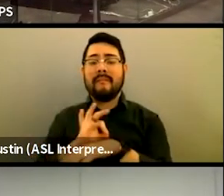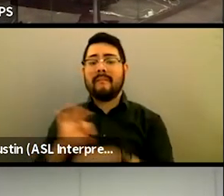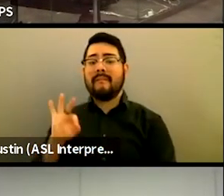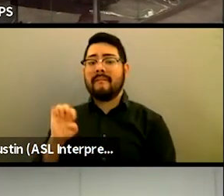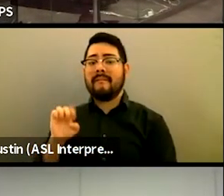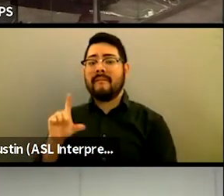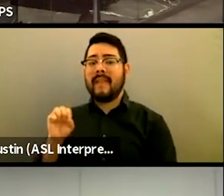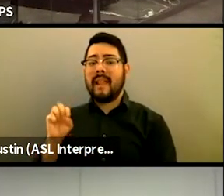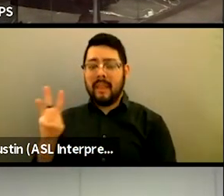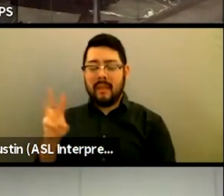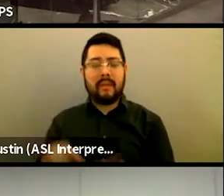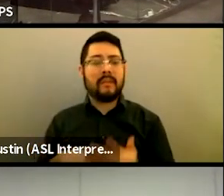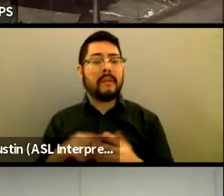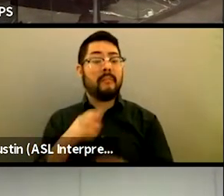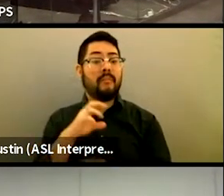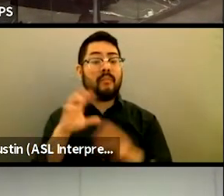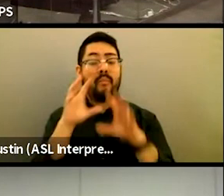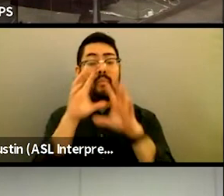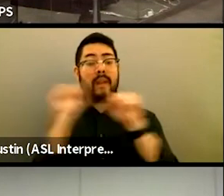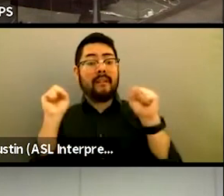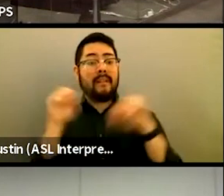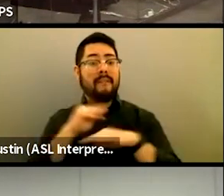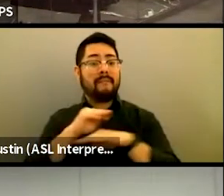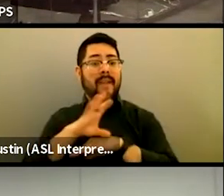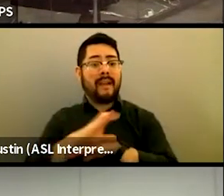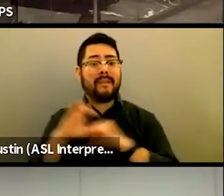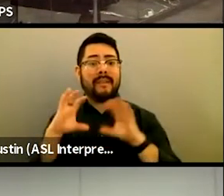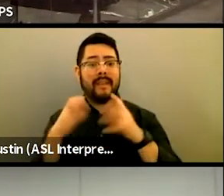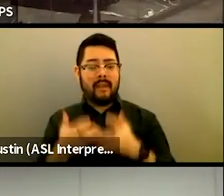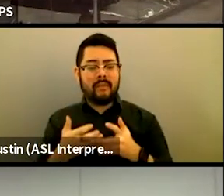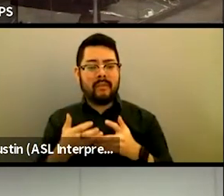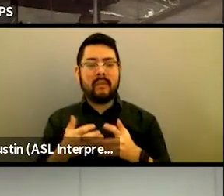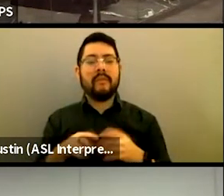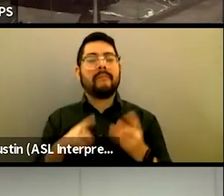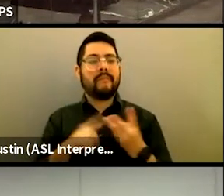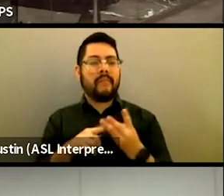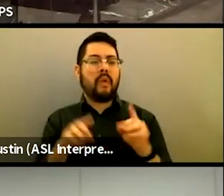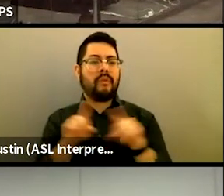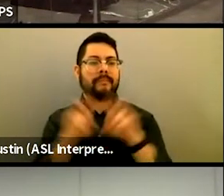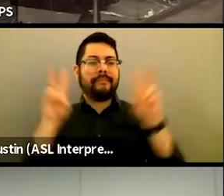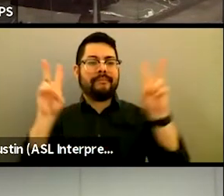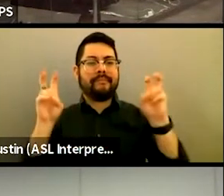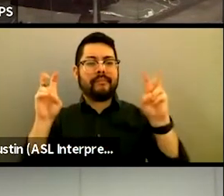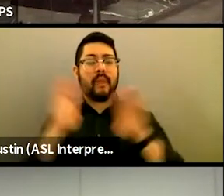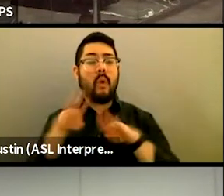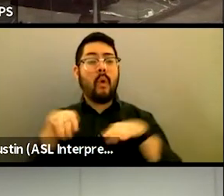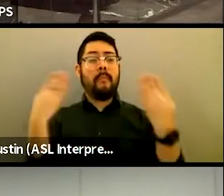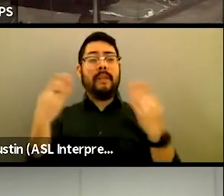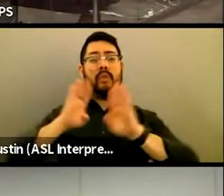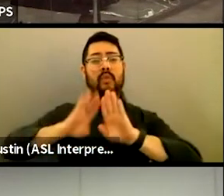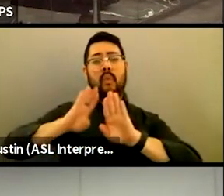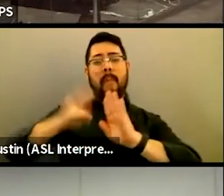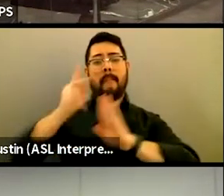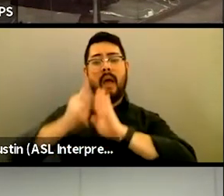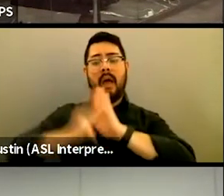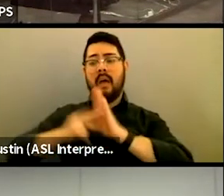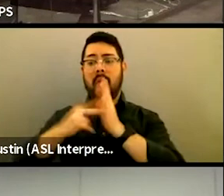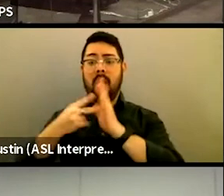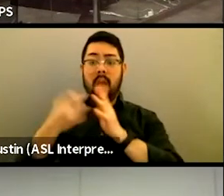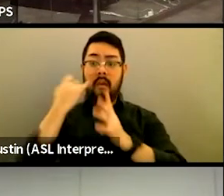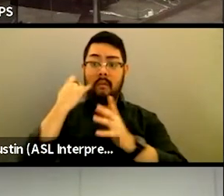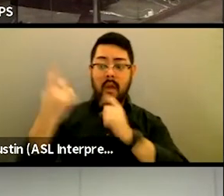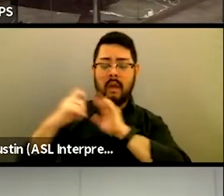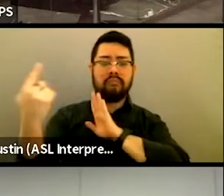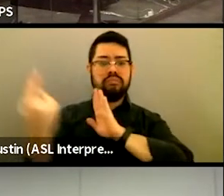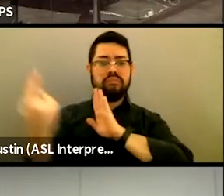councils, et cetera, to offer feedback on the plan, and not to mention the open door policy that both Chief McDay and I have, and